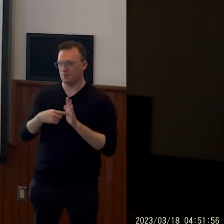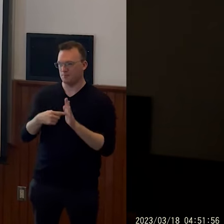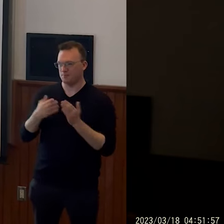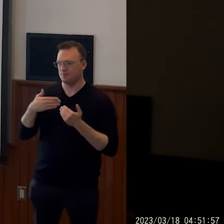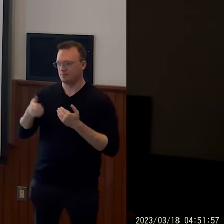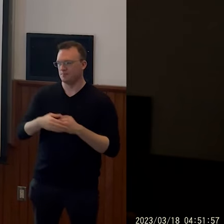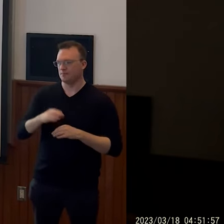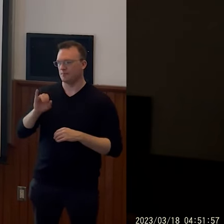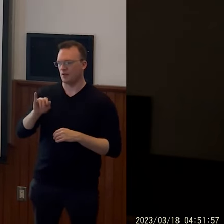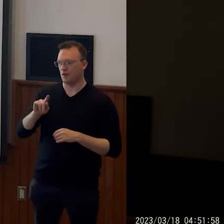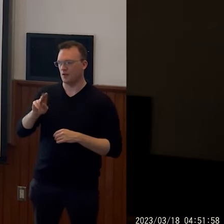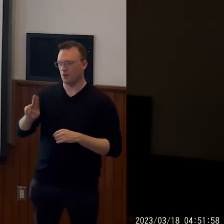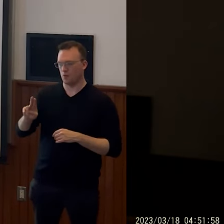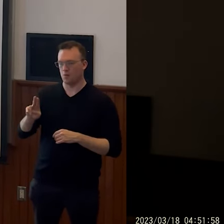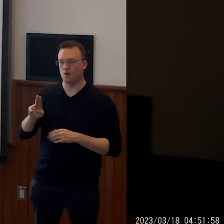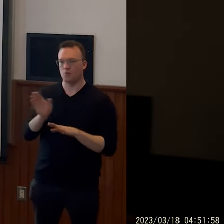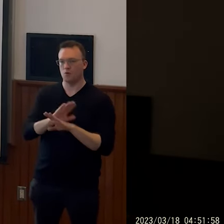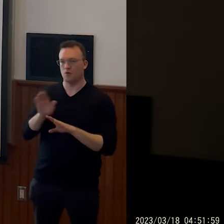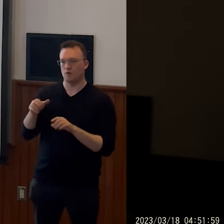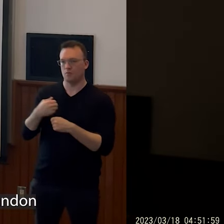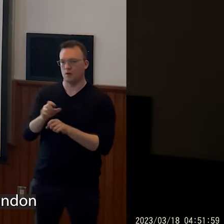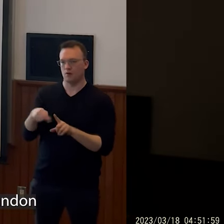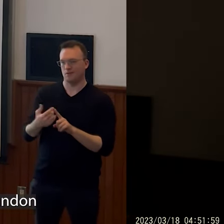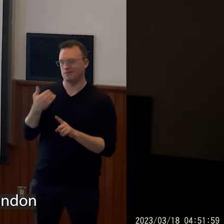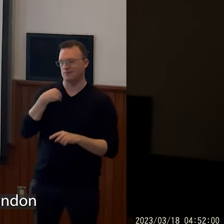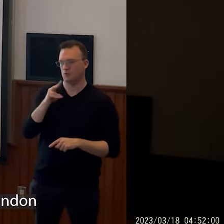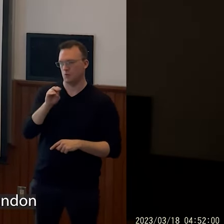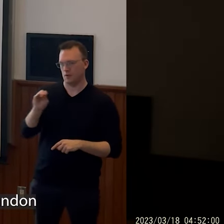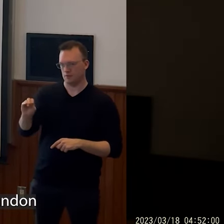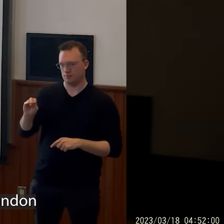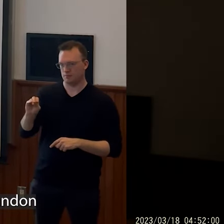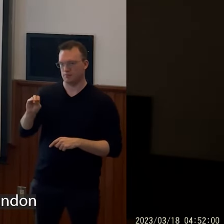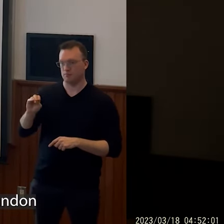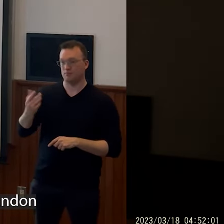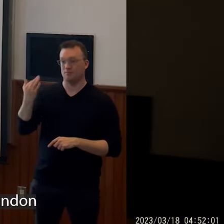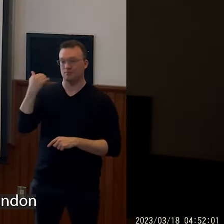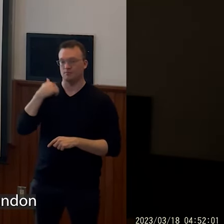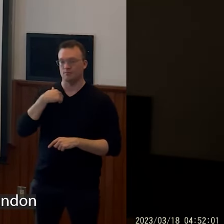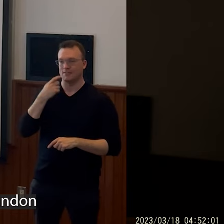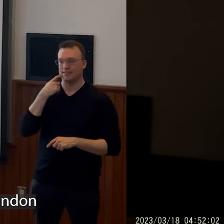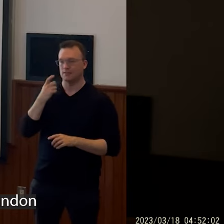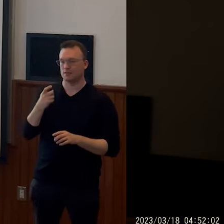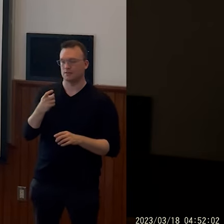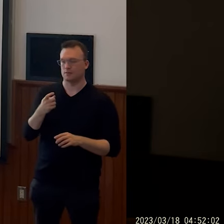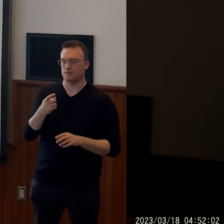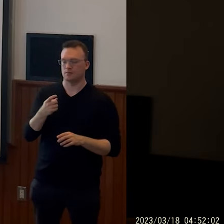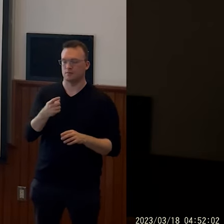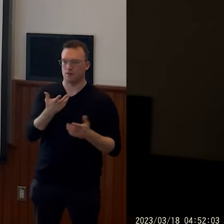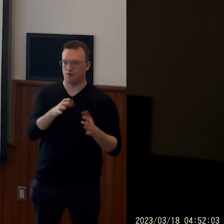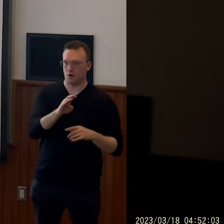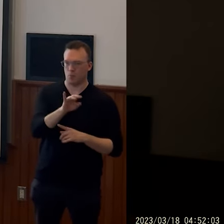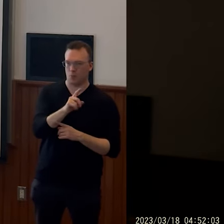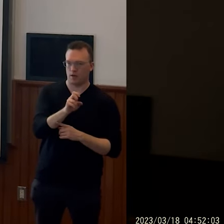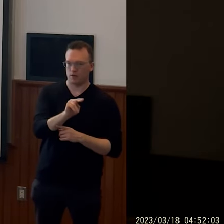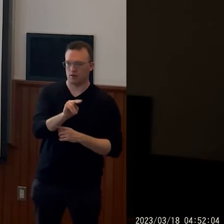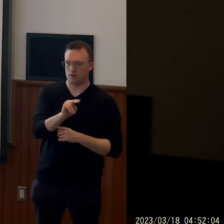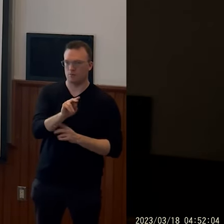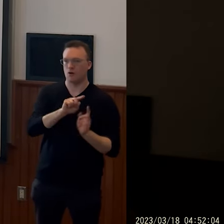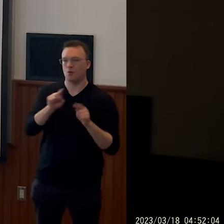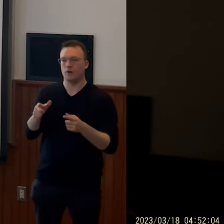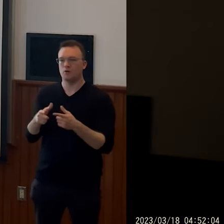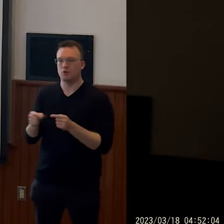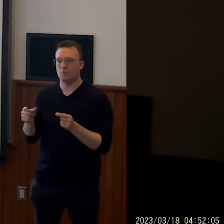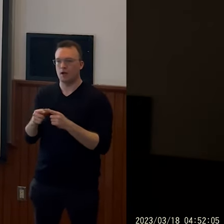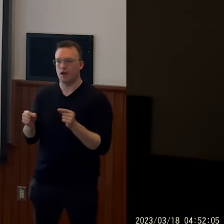IKU is a film making 2000. By this time, I just came out from Brandon and I went to went to